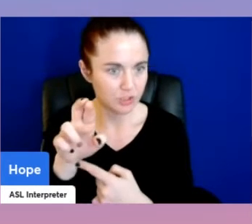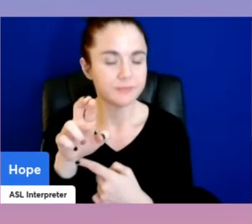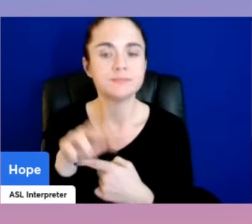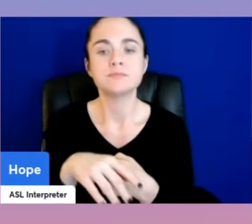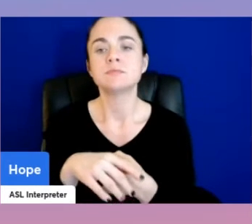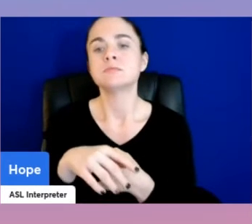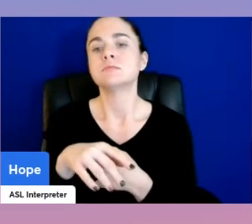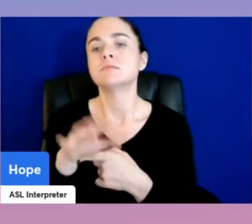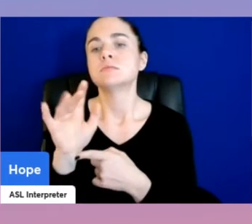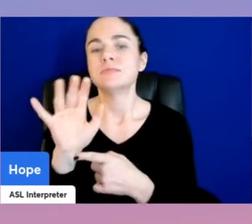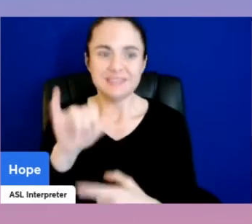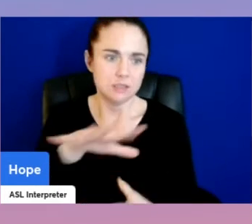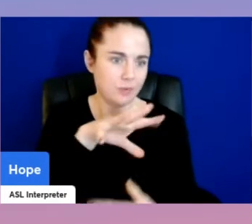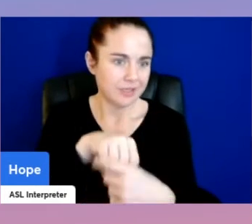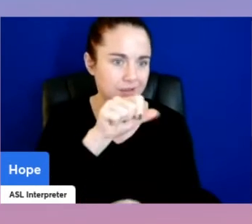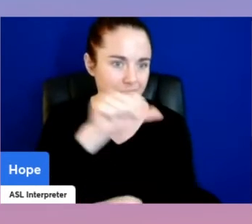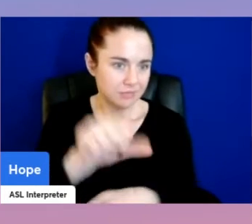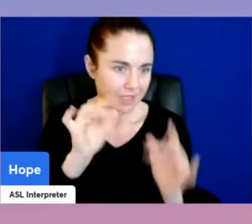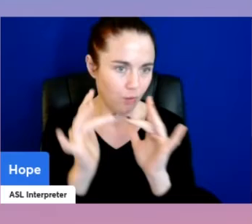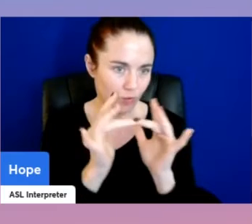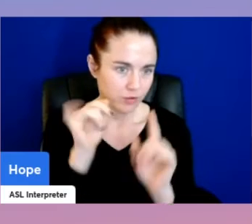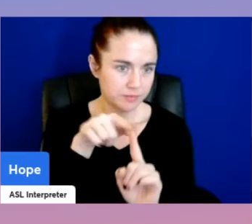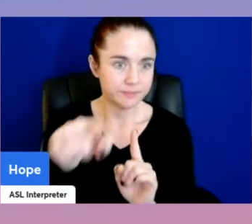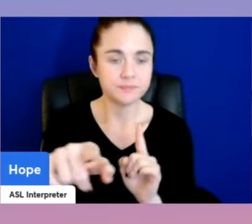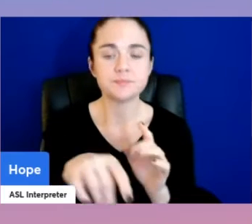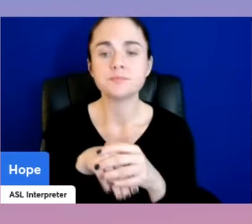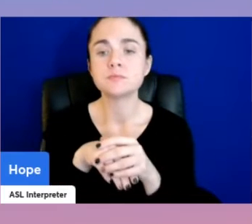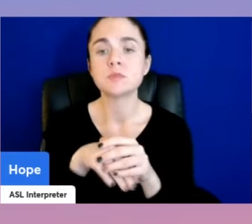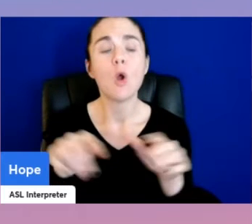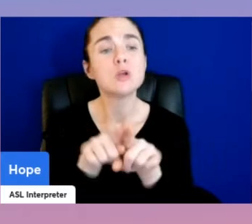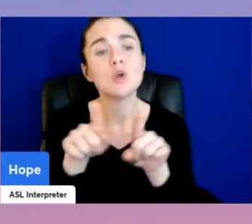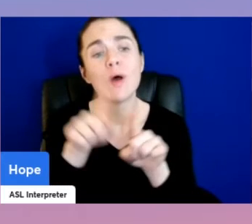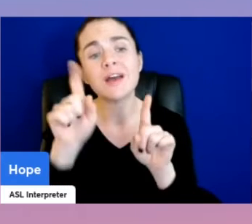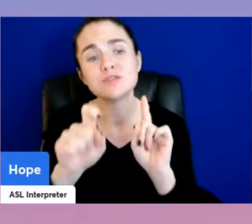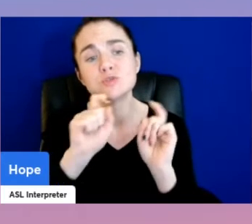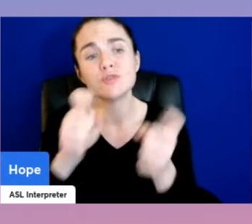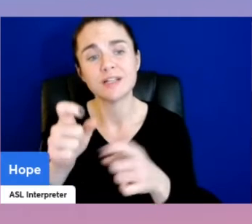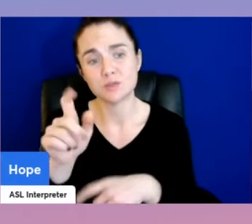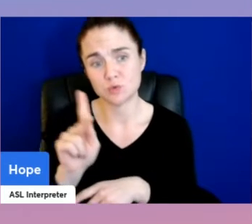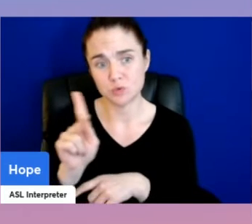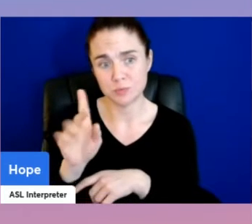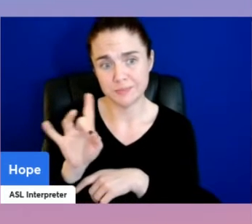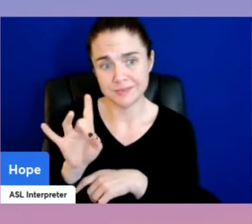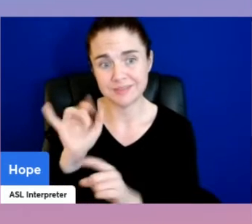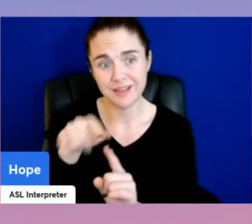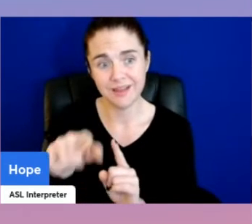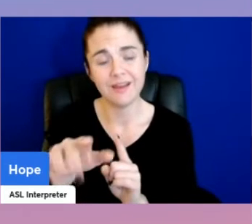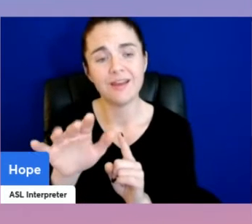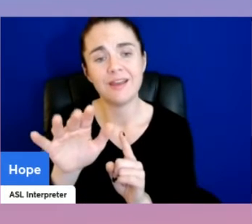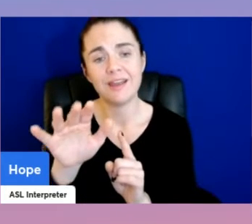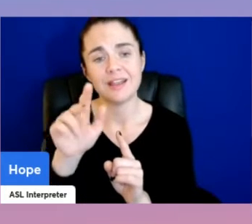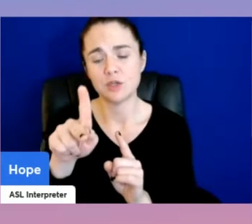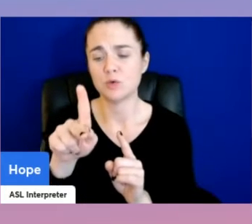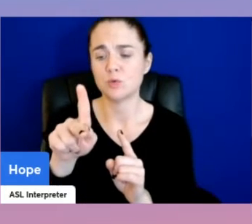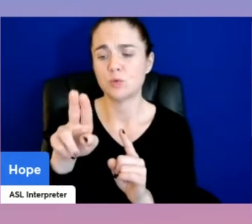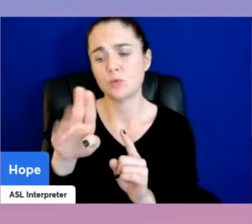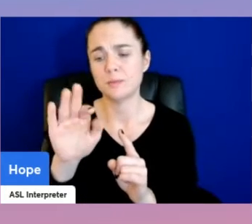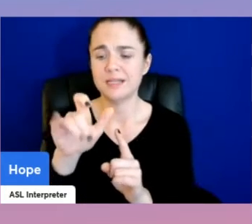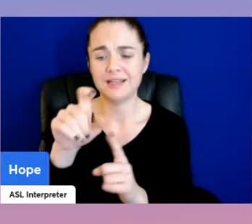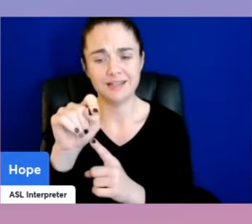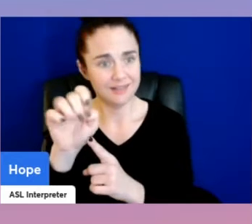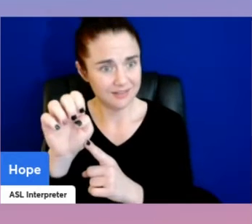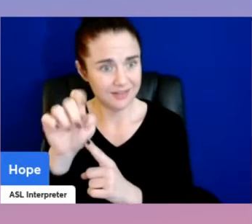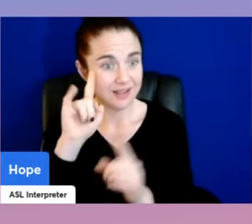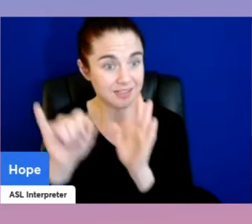is provisioned. Another thing that we have to do is we have to grant the kubelet identity that is automatically provisioned when we provision